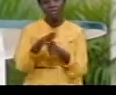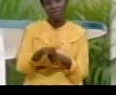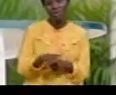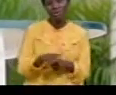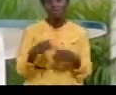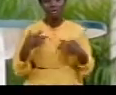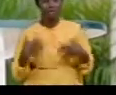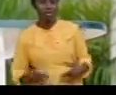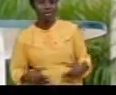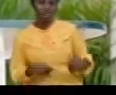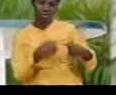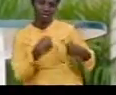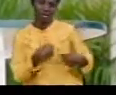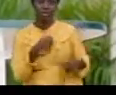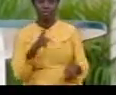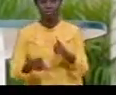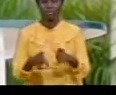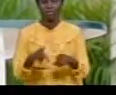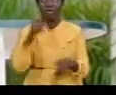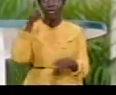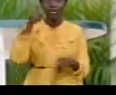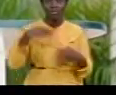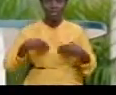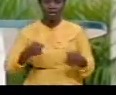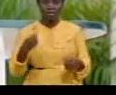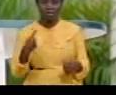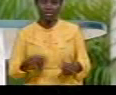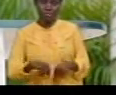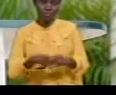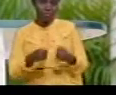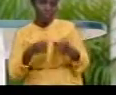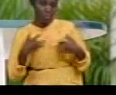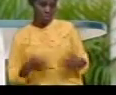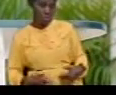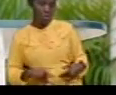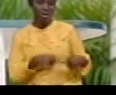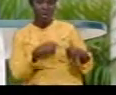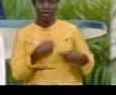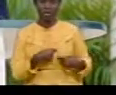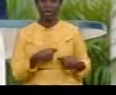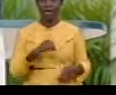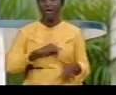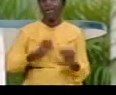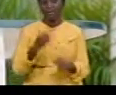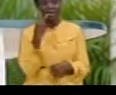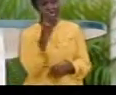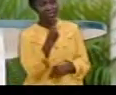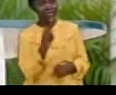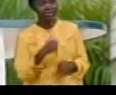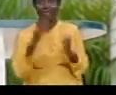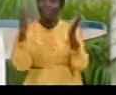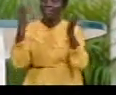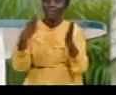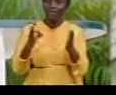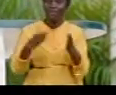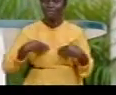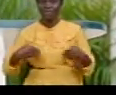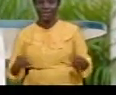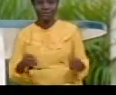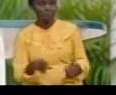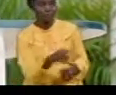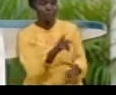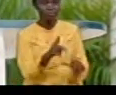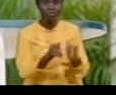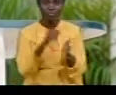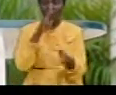the brokenhearted. He healed the brokenhearted. I see celebration of healing. Those who are depressed and then they are thinking of